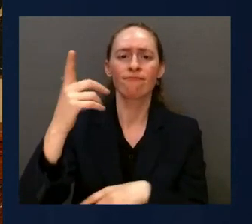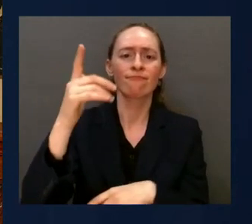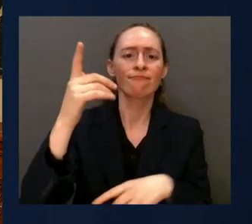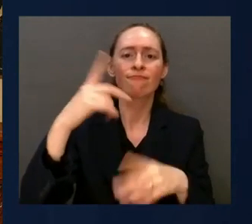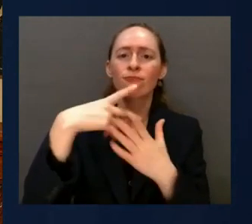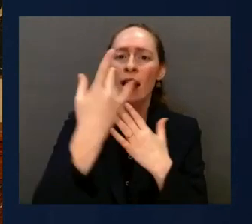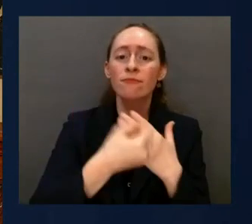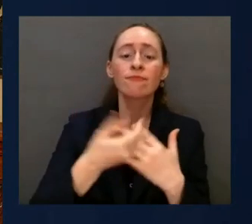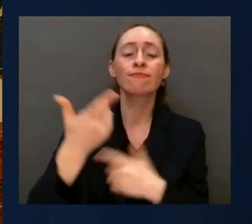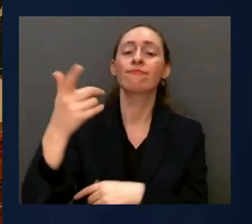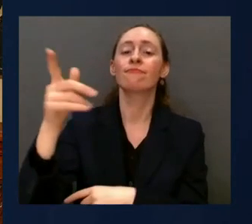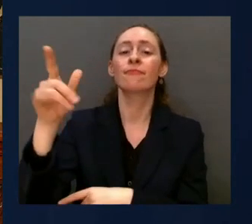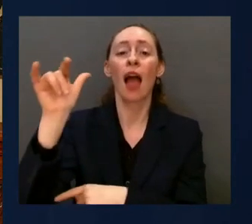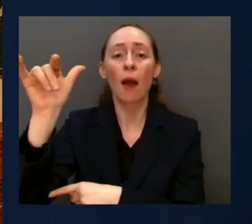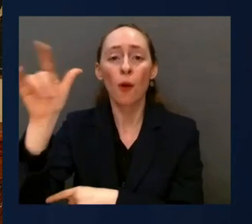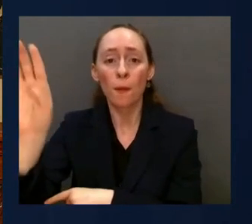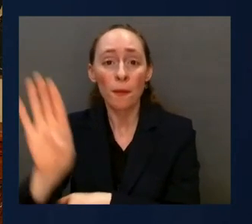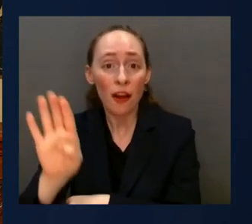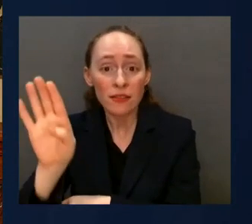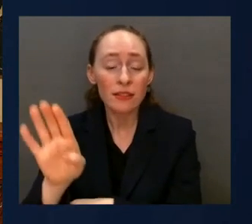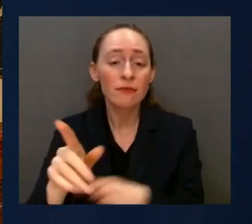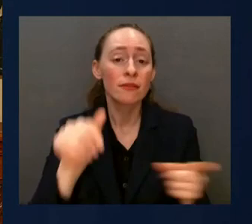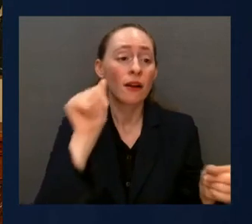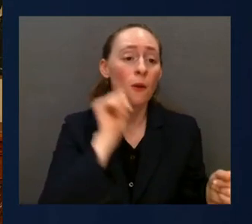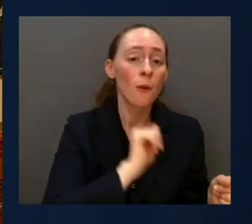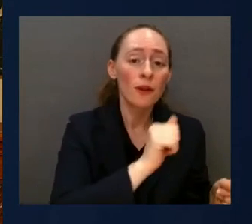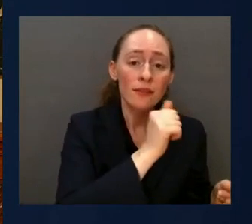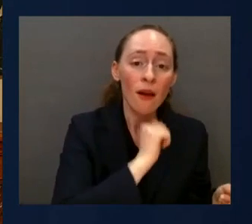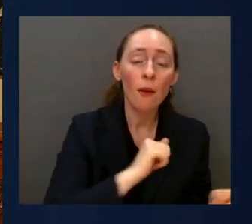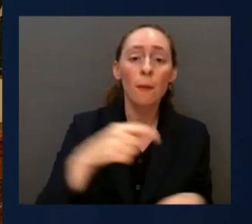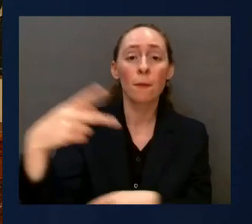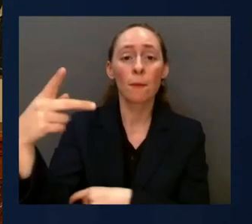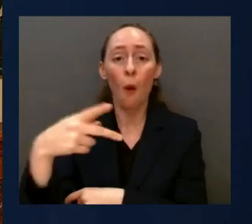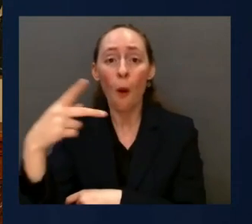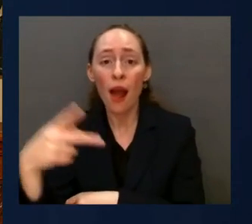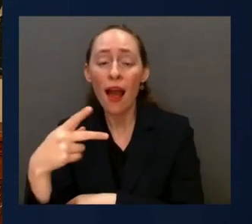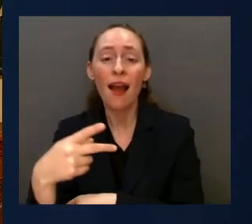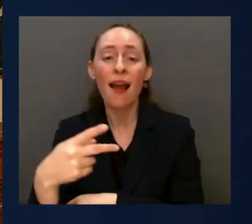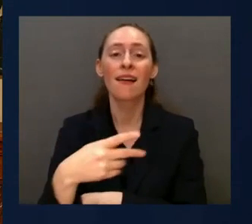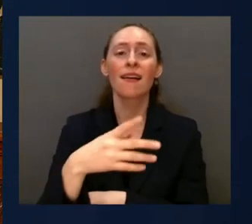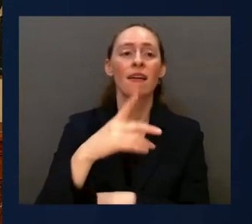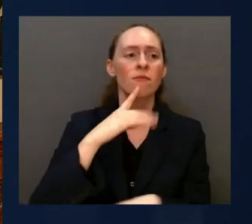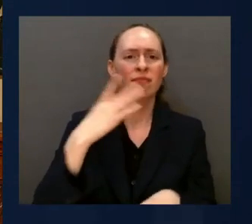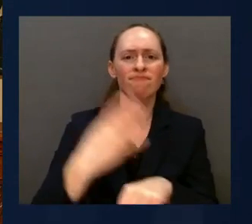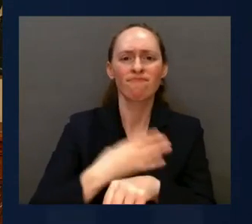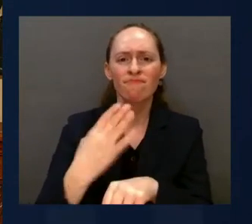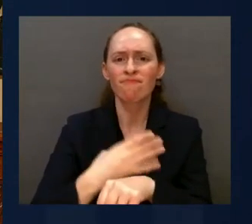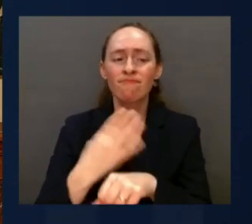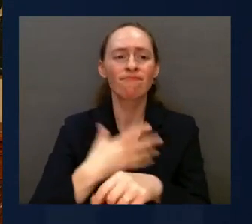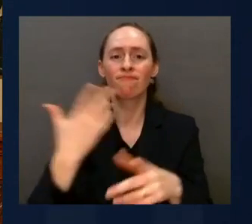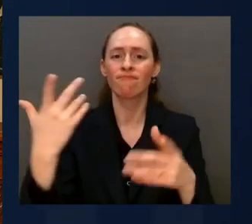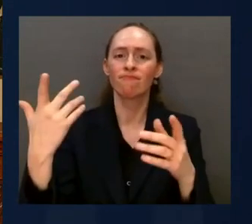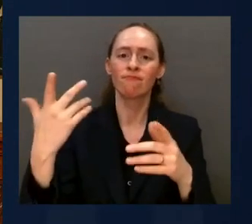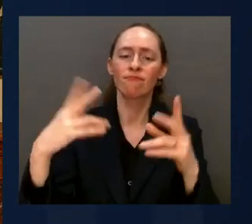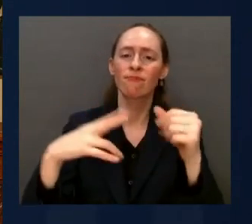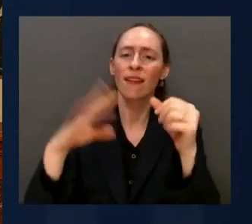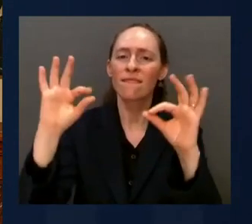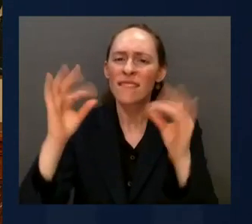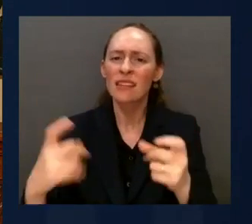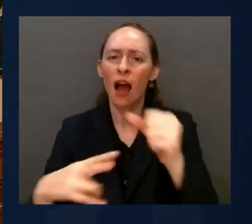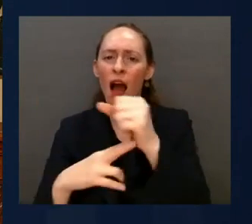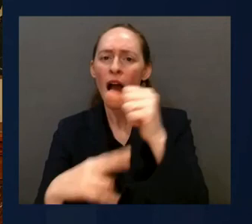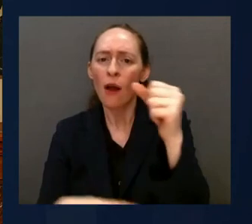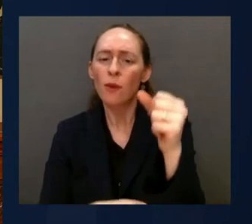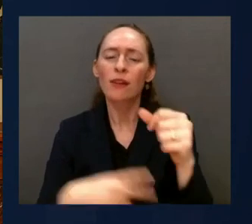going to put thousands of people to work rebuilding our highways, our bridges, our railroads, our tunnels, ports, airports, clean water, high-speed internet,